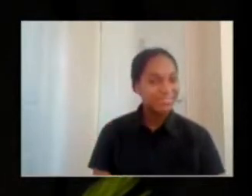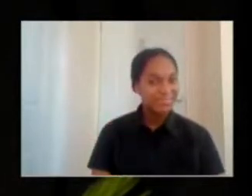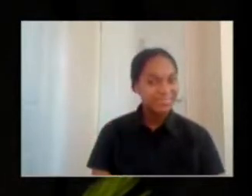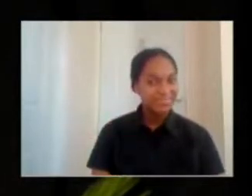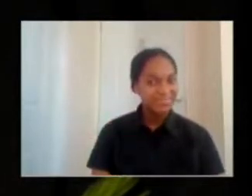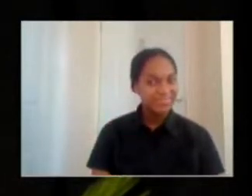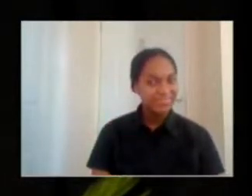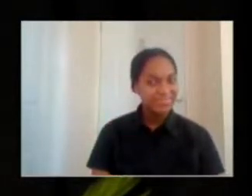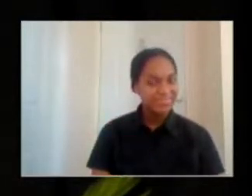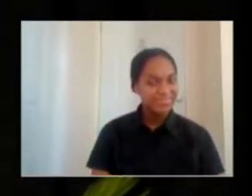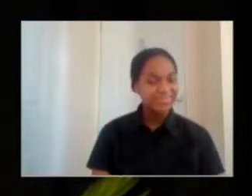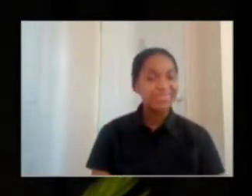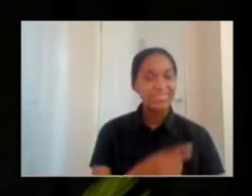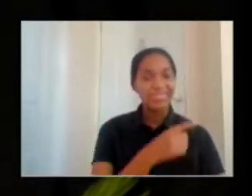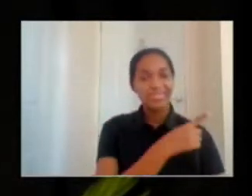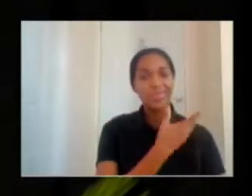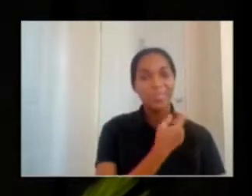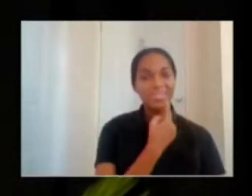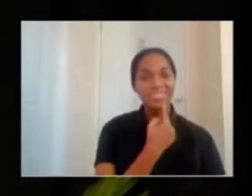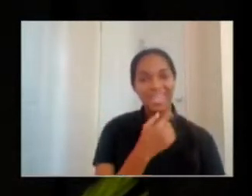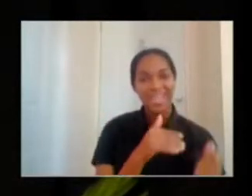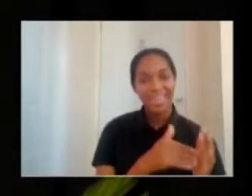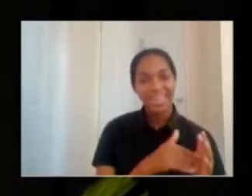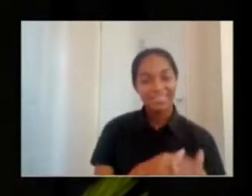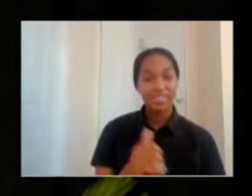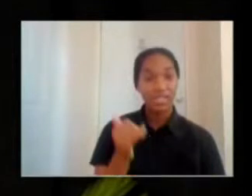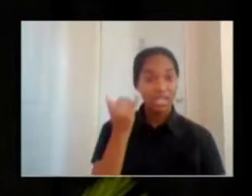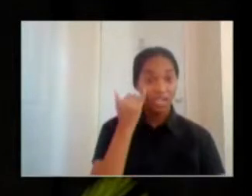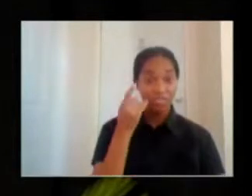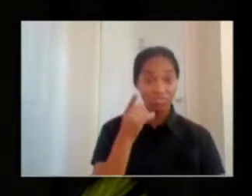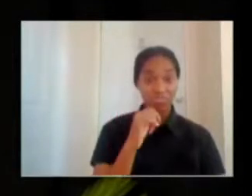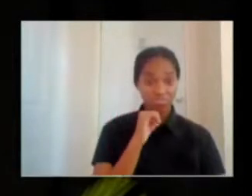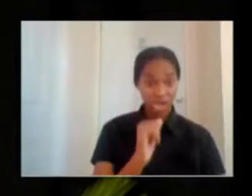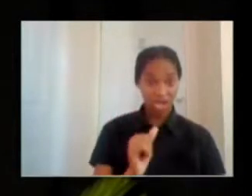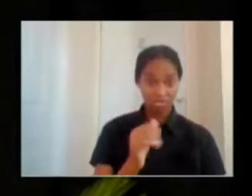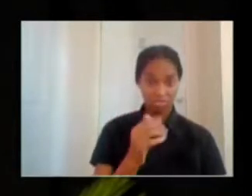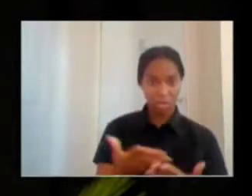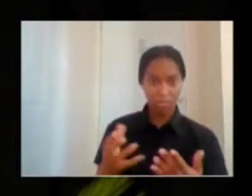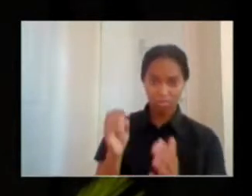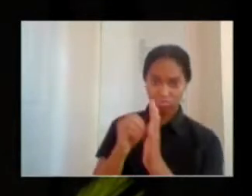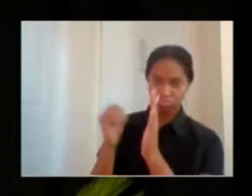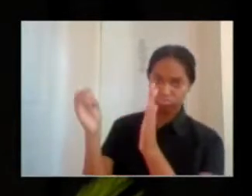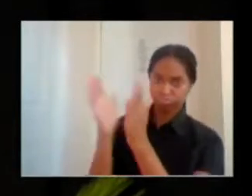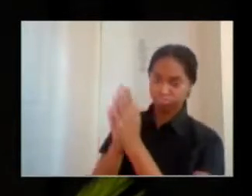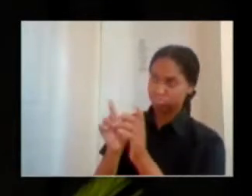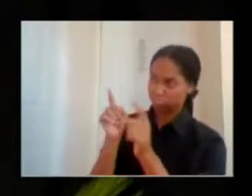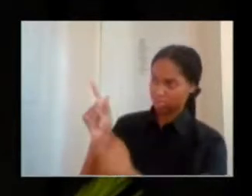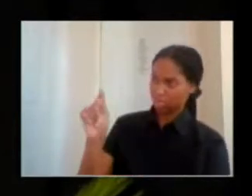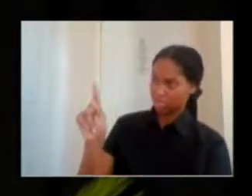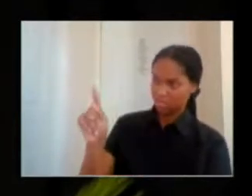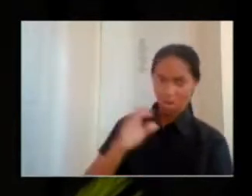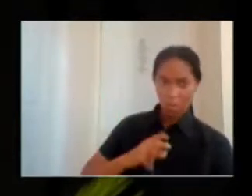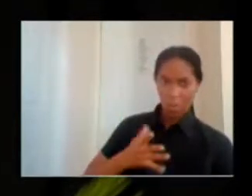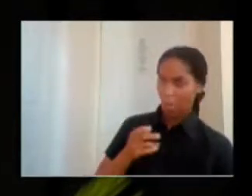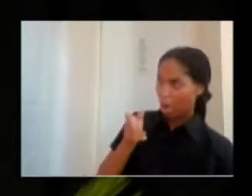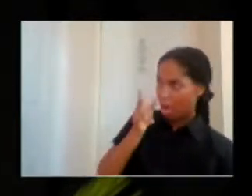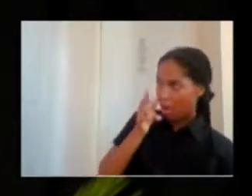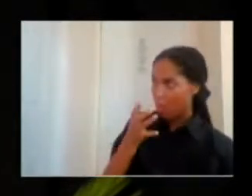Cordell wants me to say that again. If you don't put something really good on TV, then they're not going to spend even